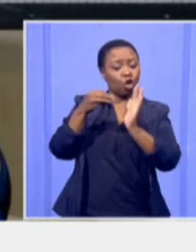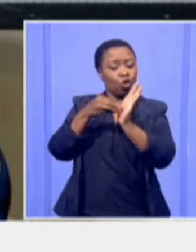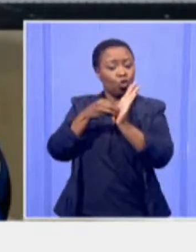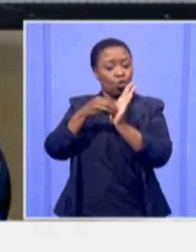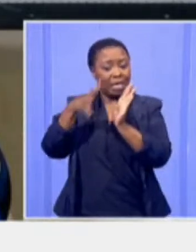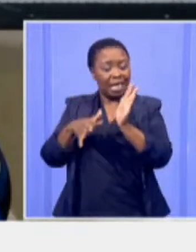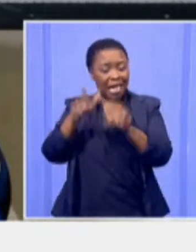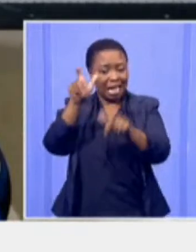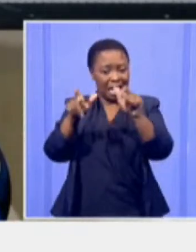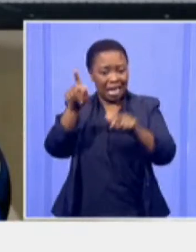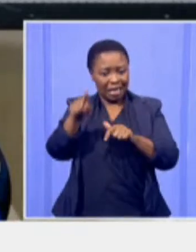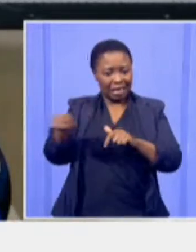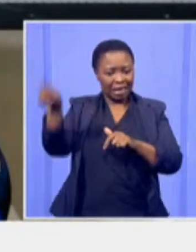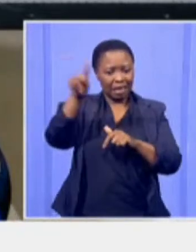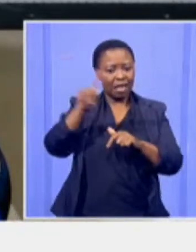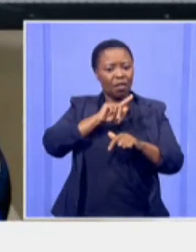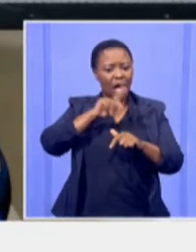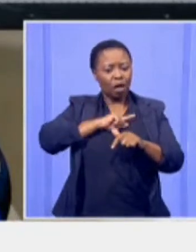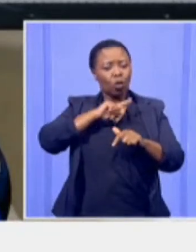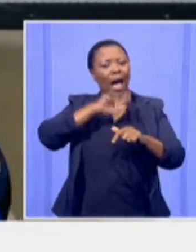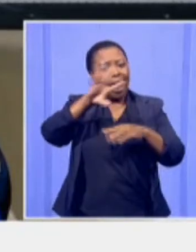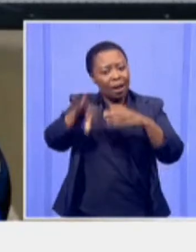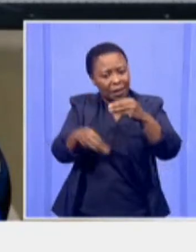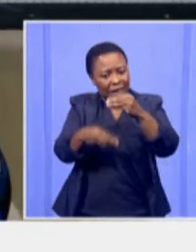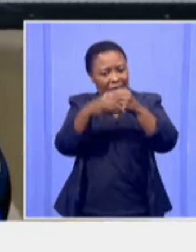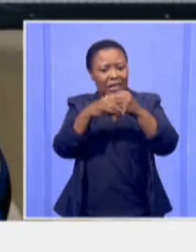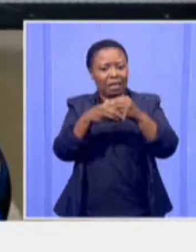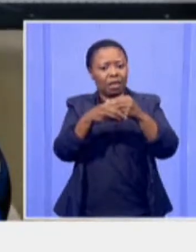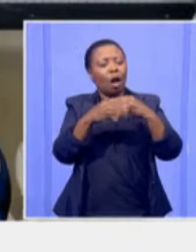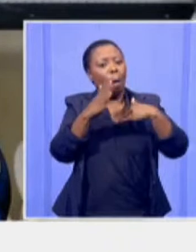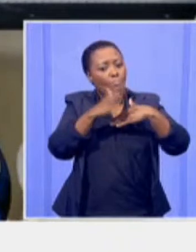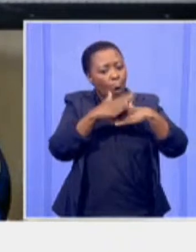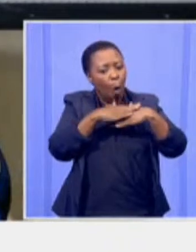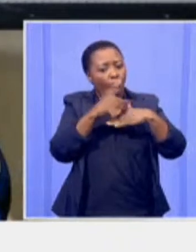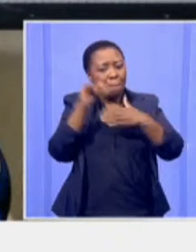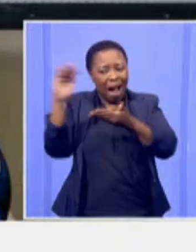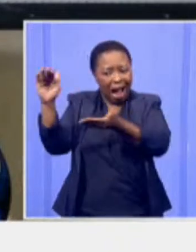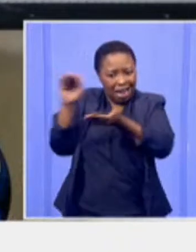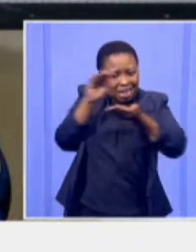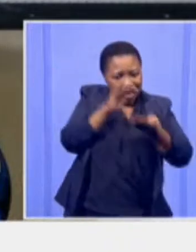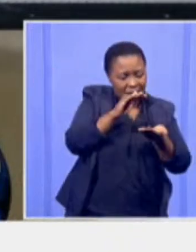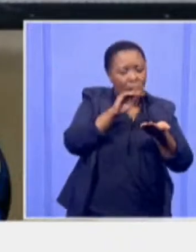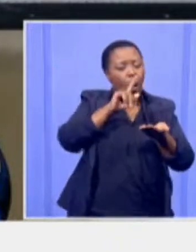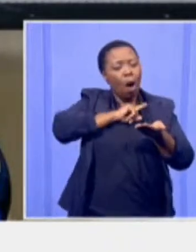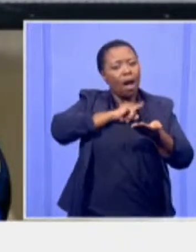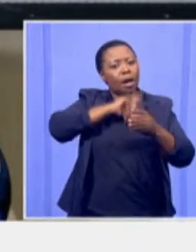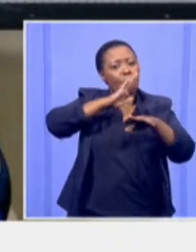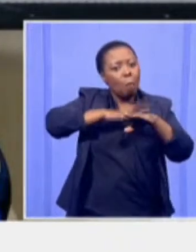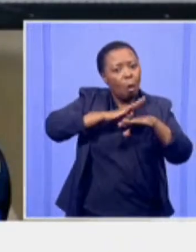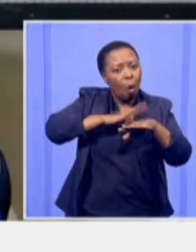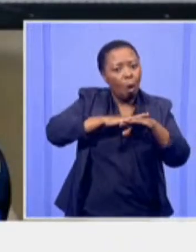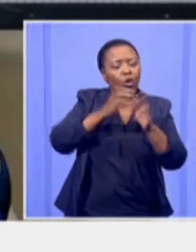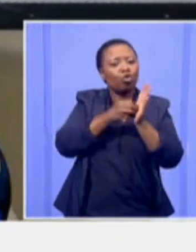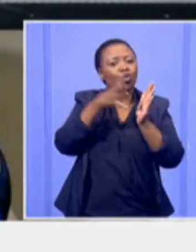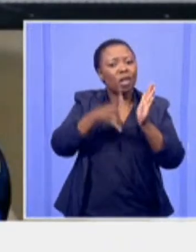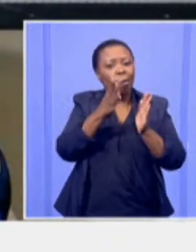are saying extend the hardship accommodation, give us more money, because there are more students who need this money.